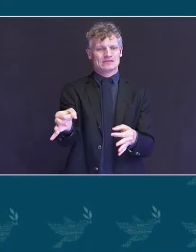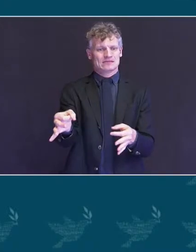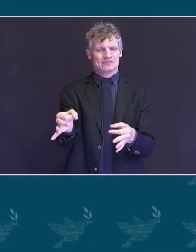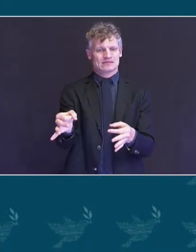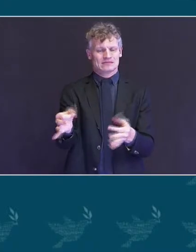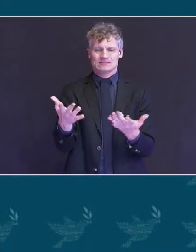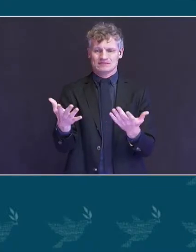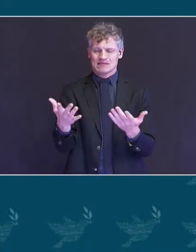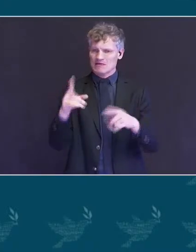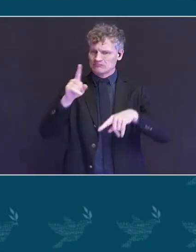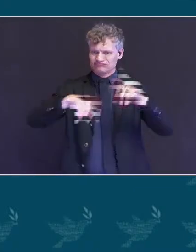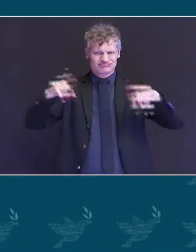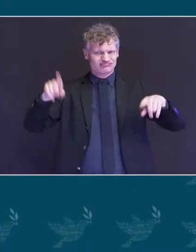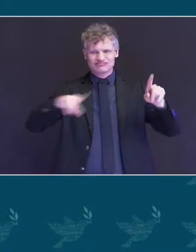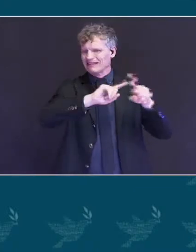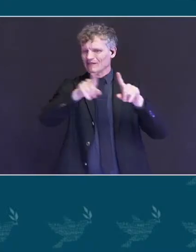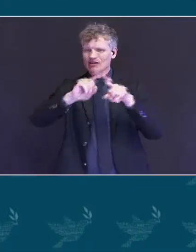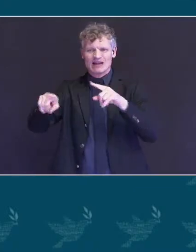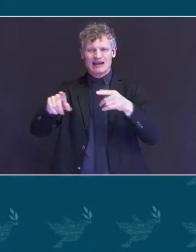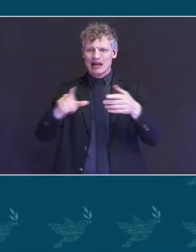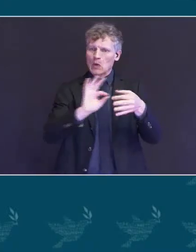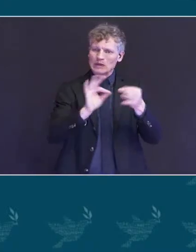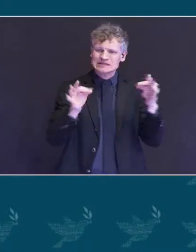diverse linguistic communities?